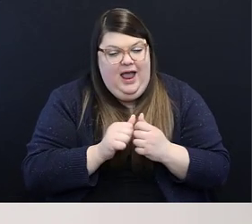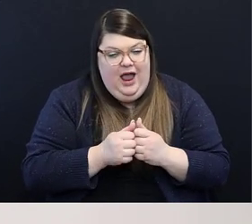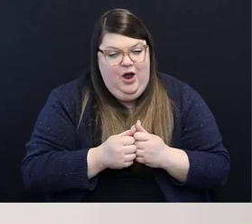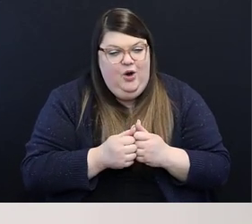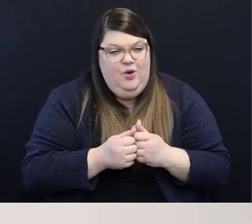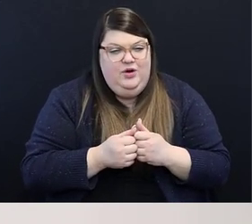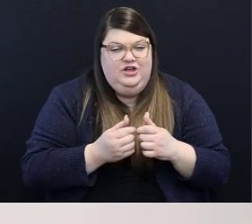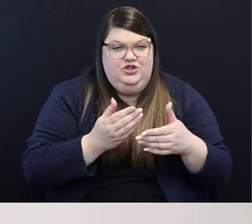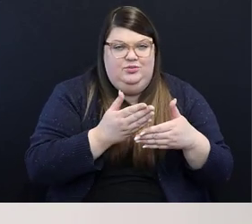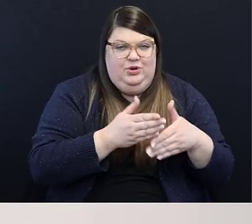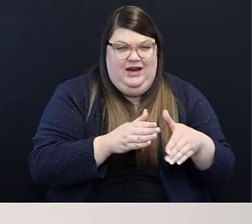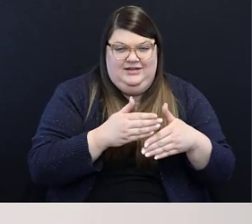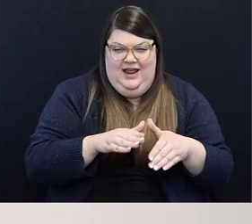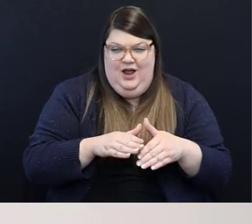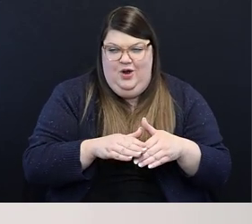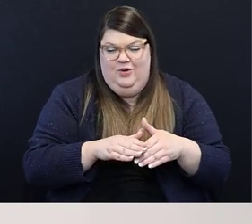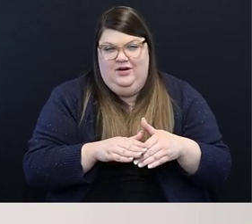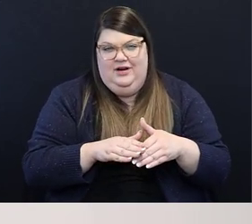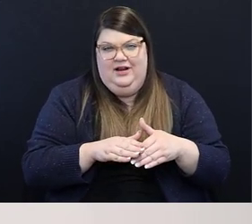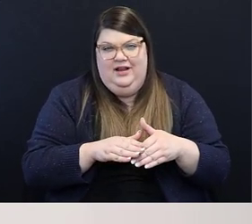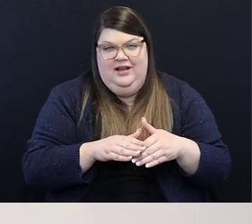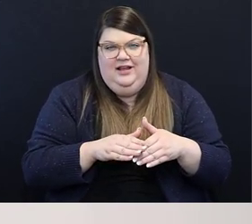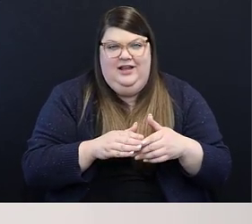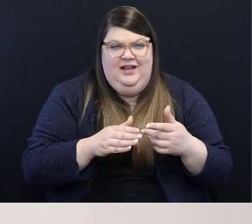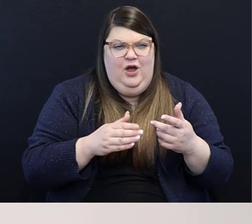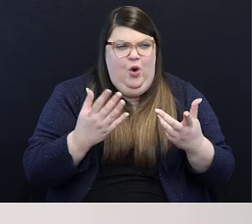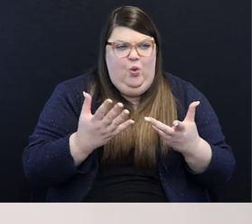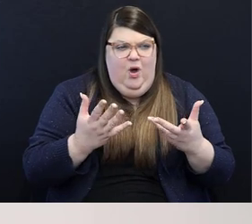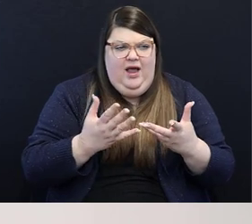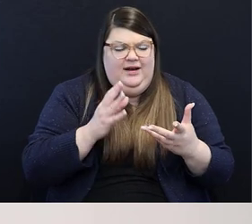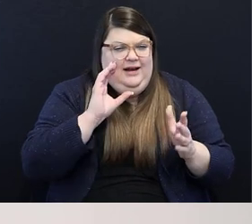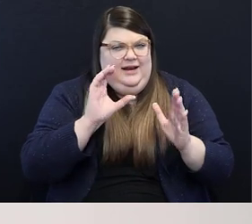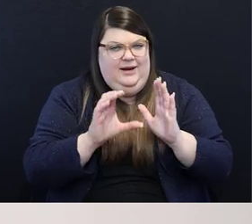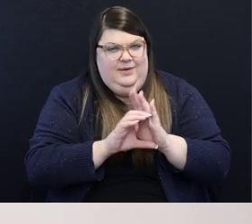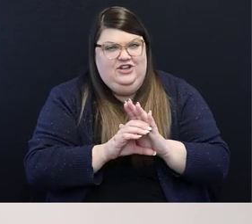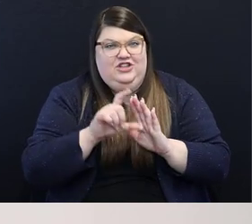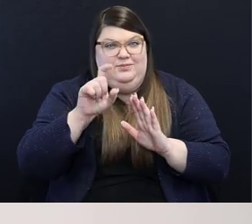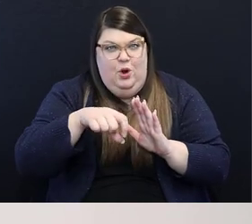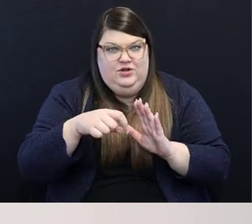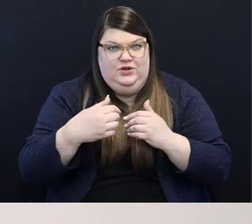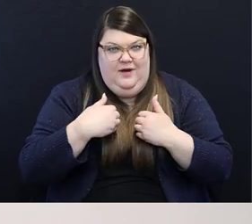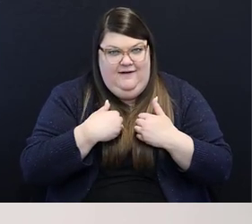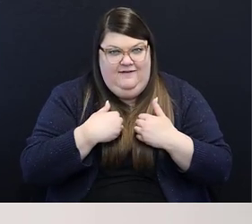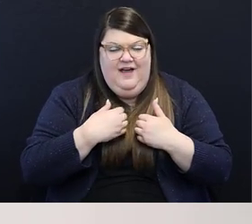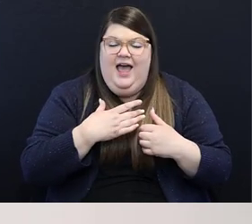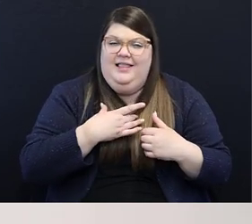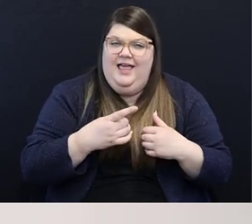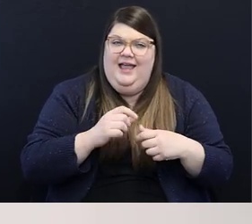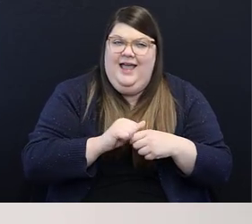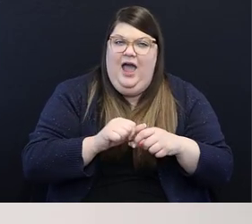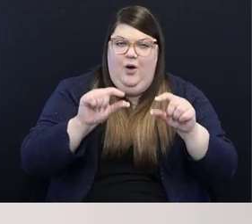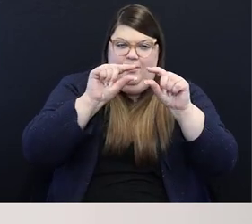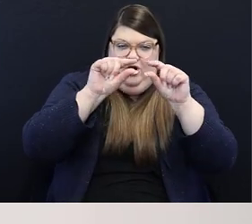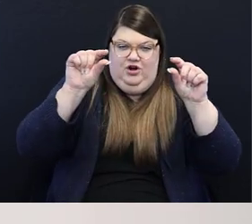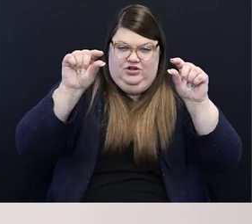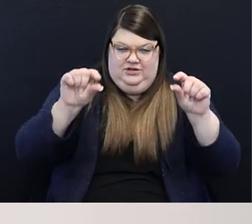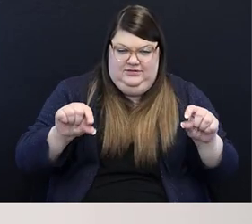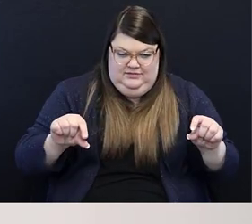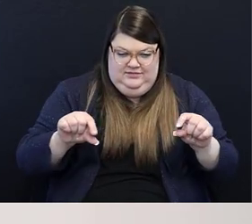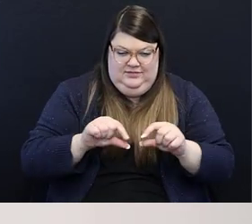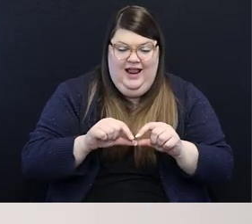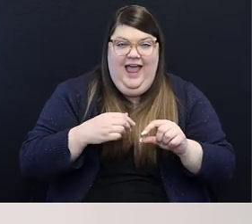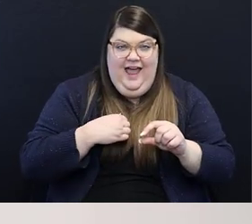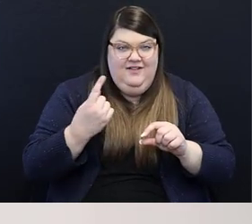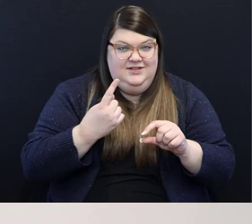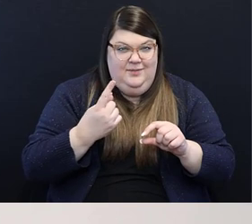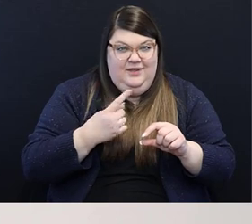the kind of traditional hierarchy of what an image is supposed to be composed of. I like the idea of a margin containing marginalia that could possibly be